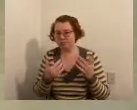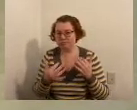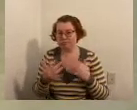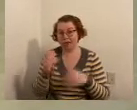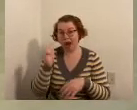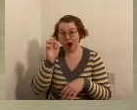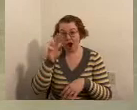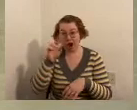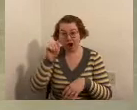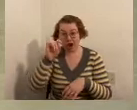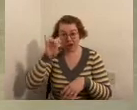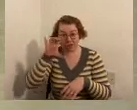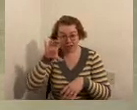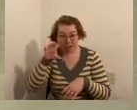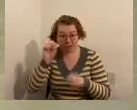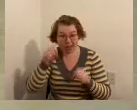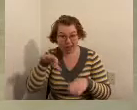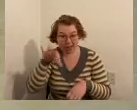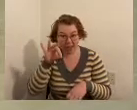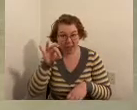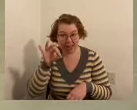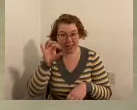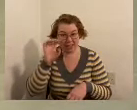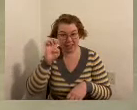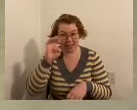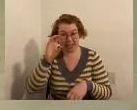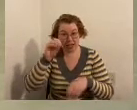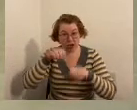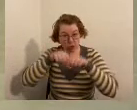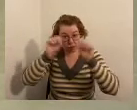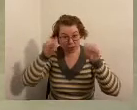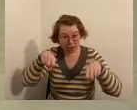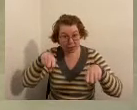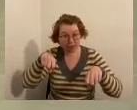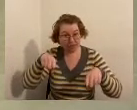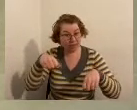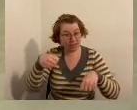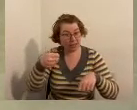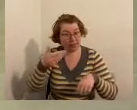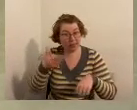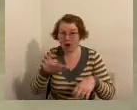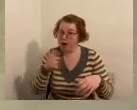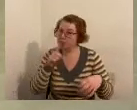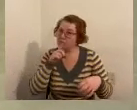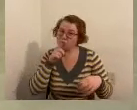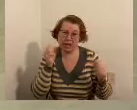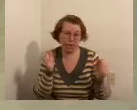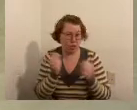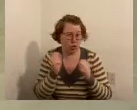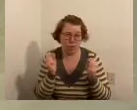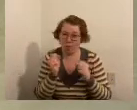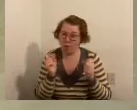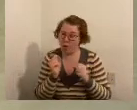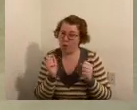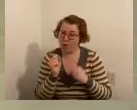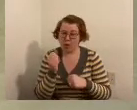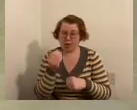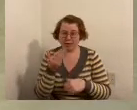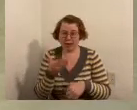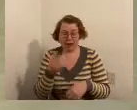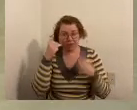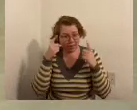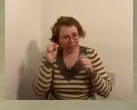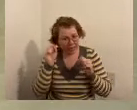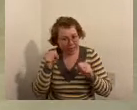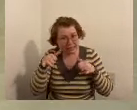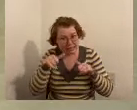in the Arctic? Do you think that in the Arctic, it's so cold there, do you think we could